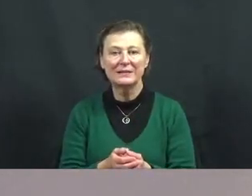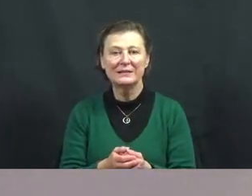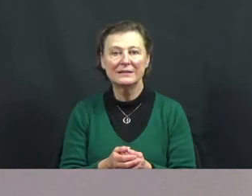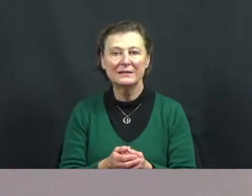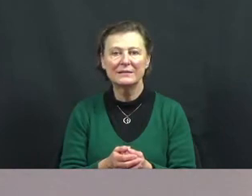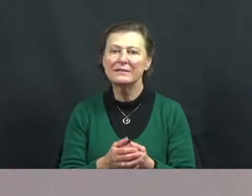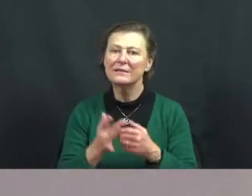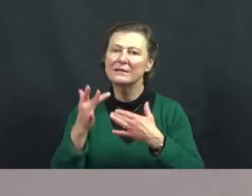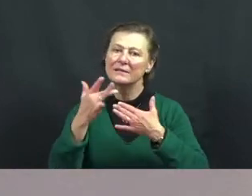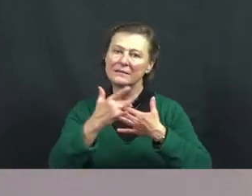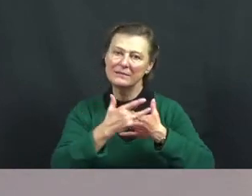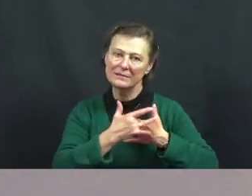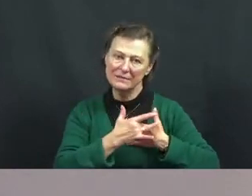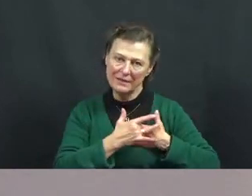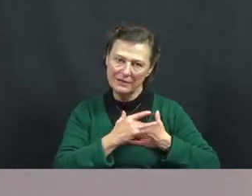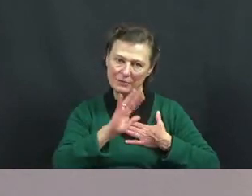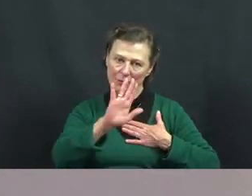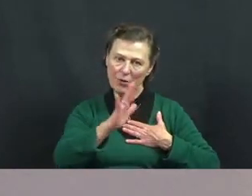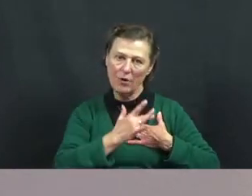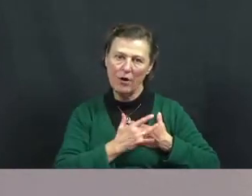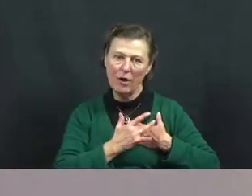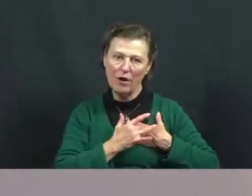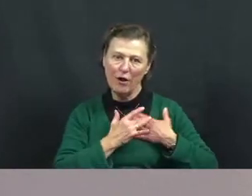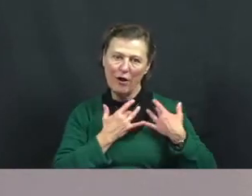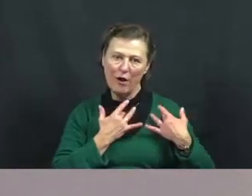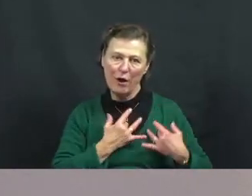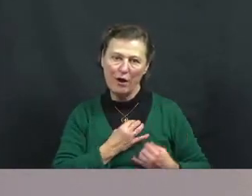Let it touch your heart.